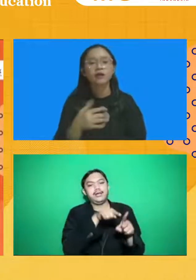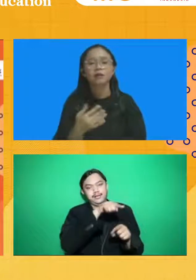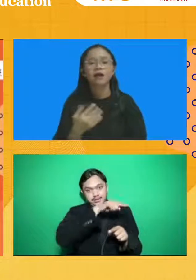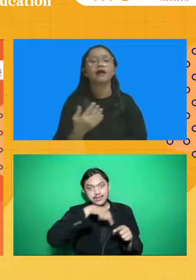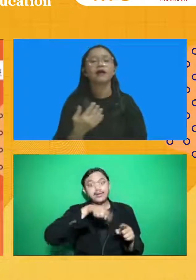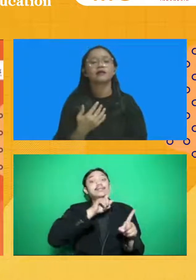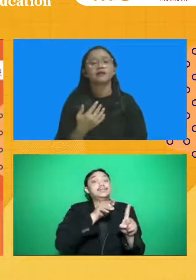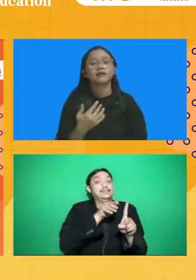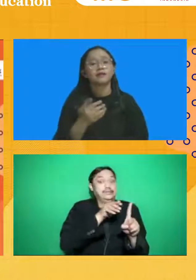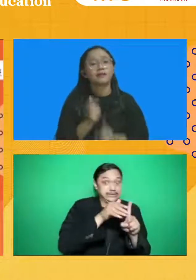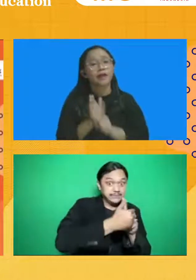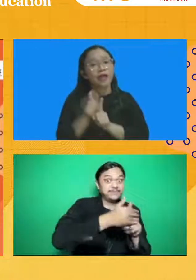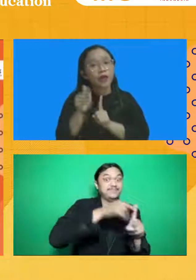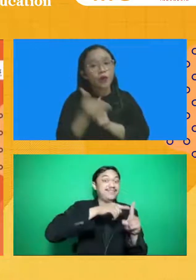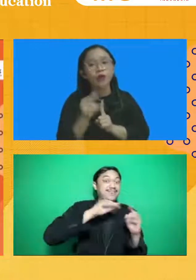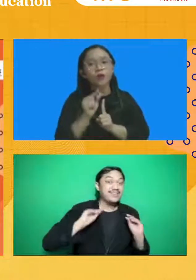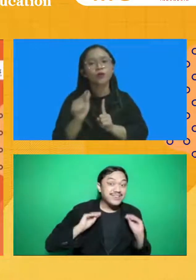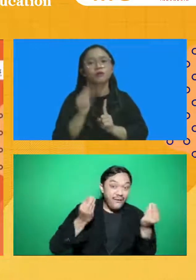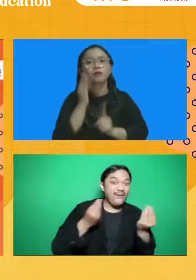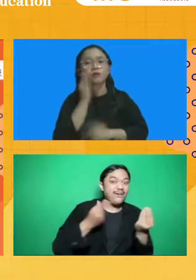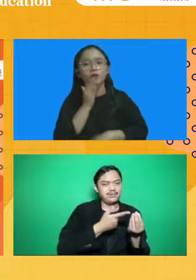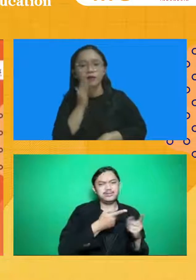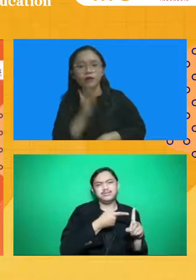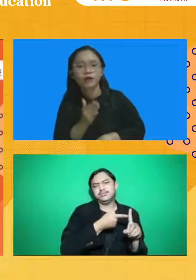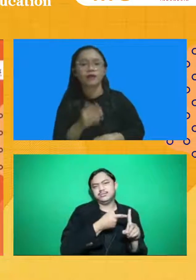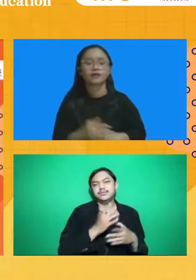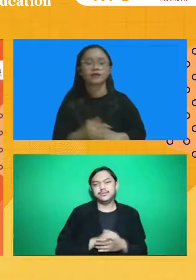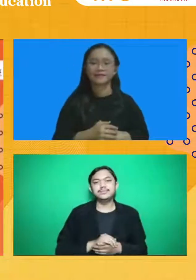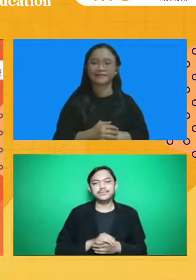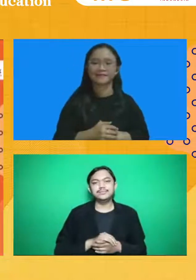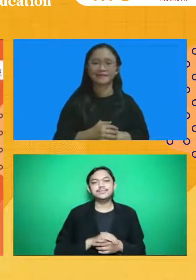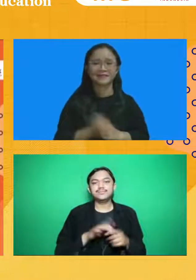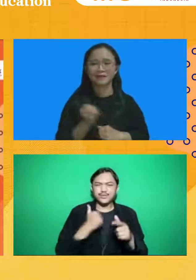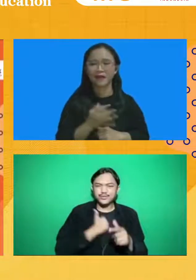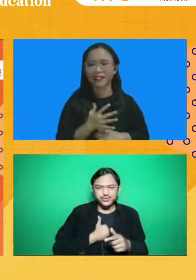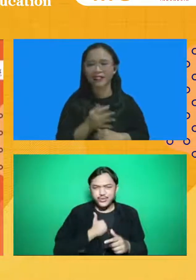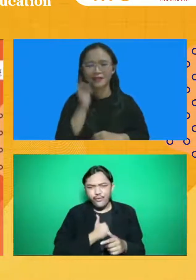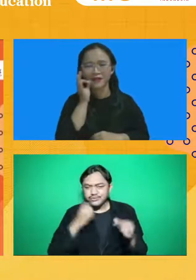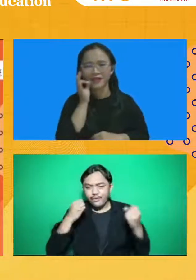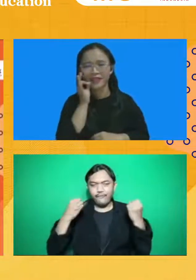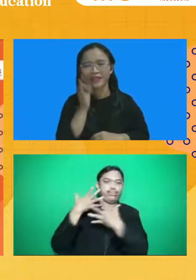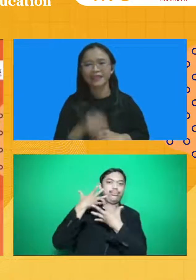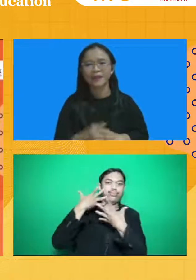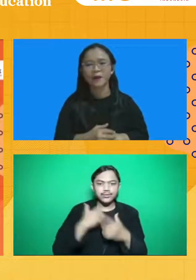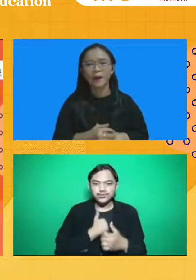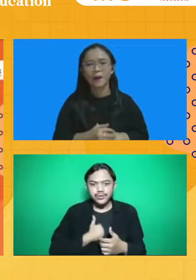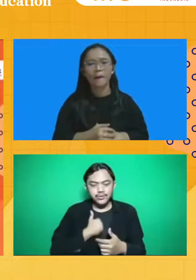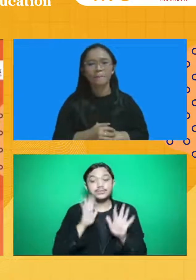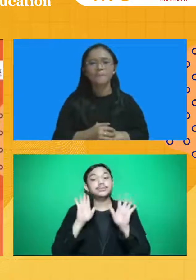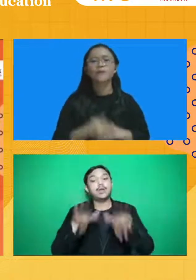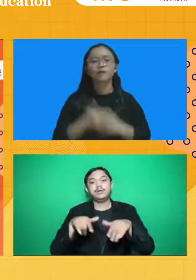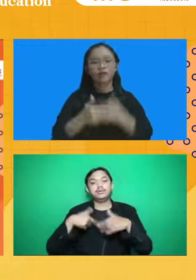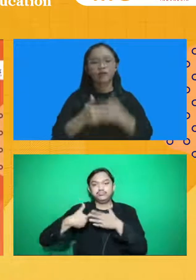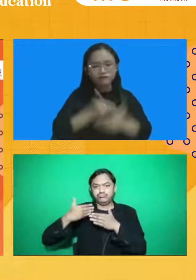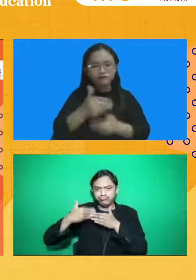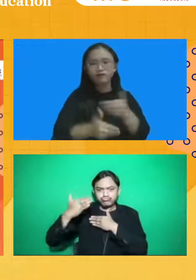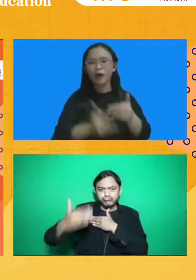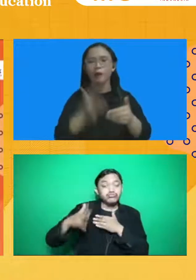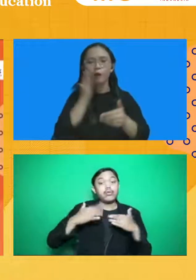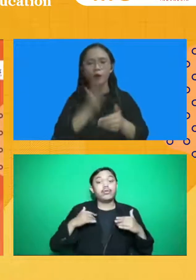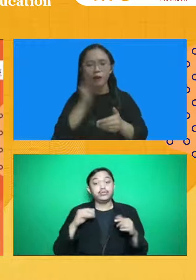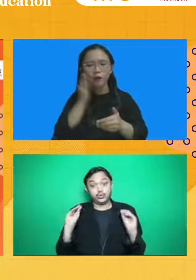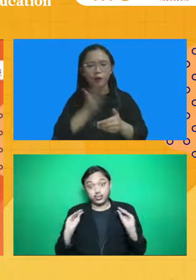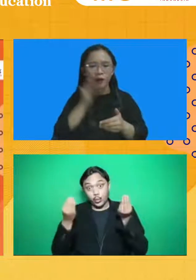digital violences. To respond to the identified needs, a community call is planned to gather members of the community, facilitate